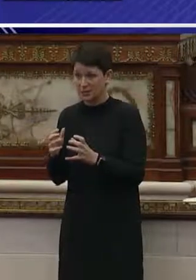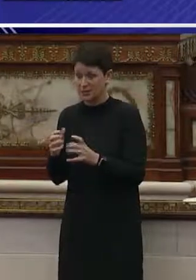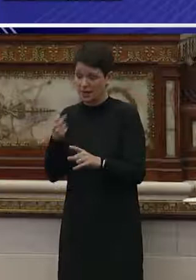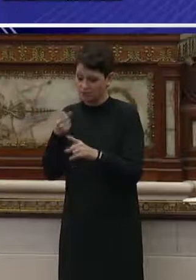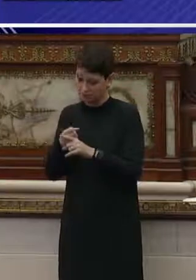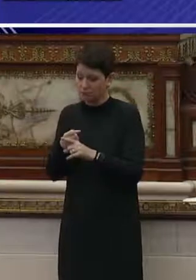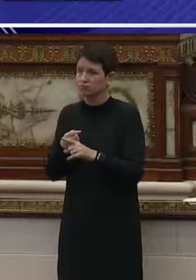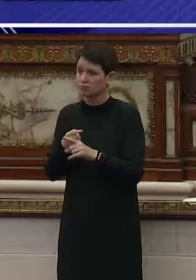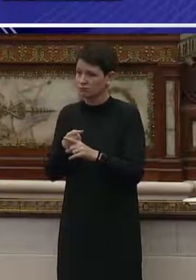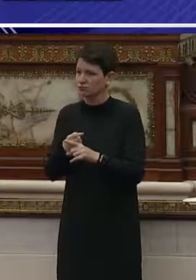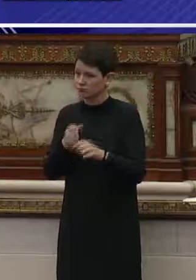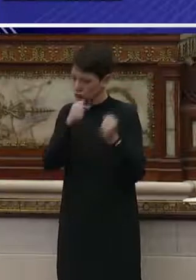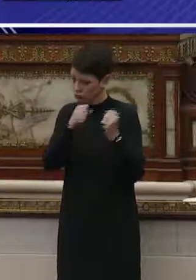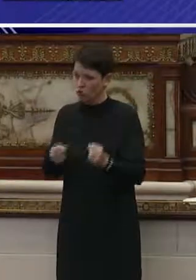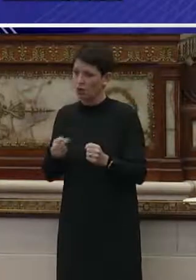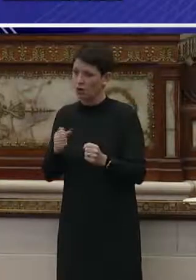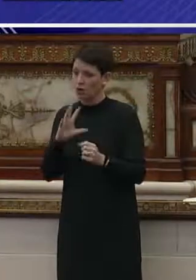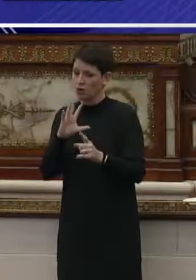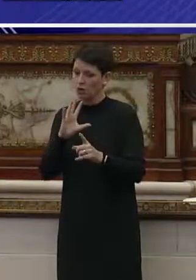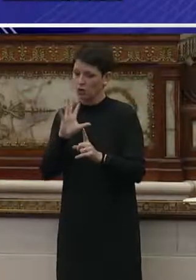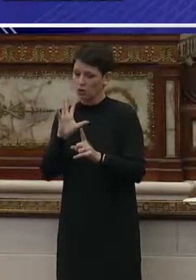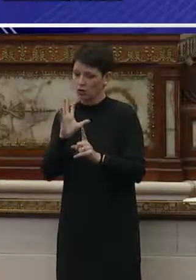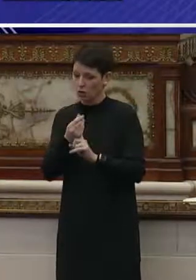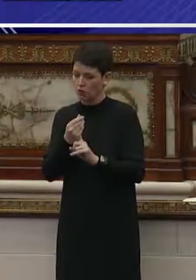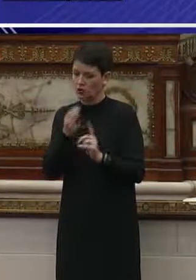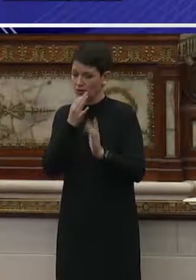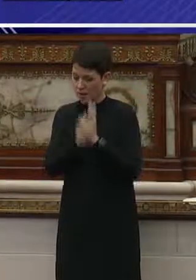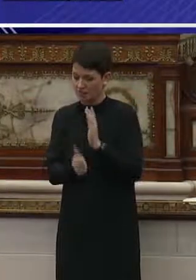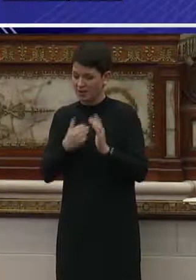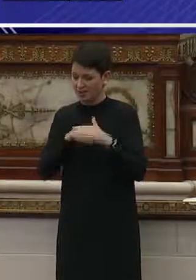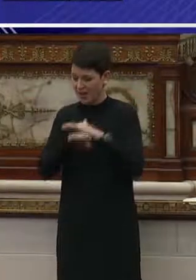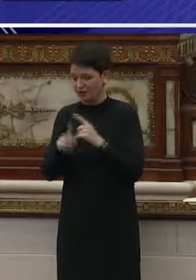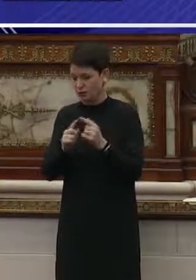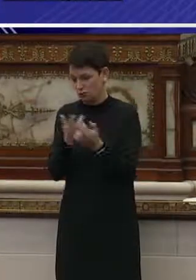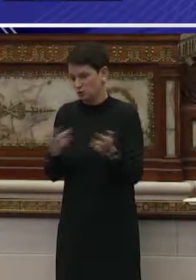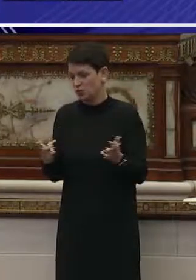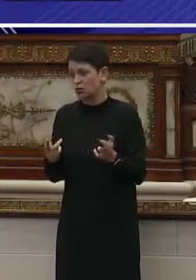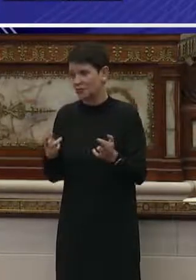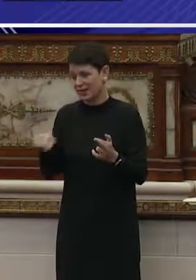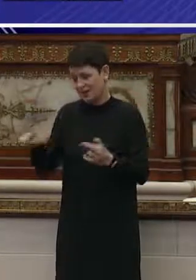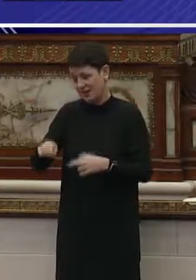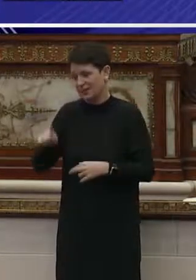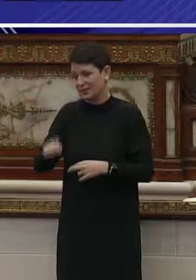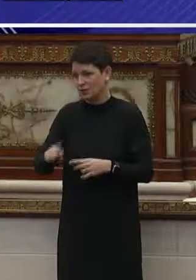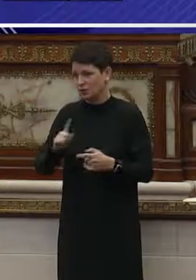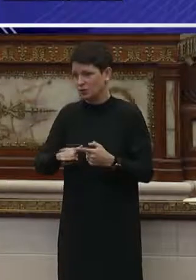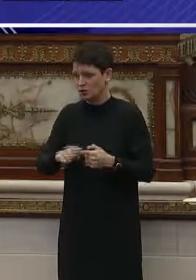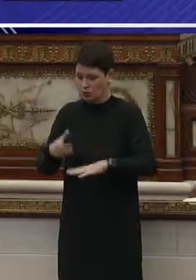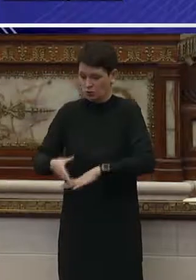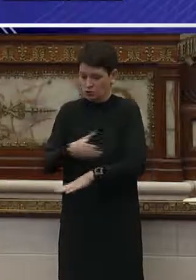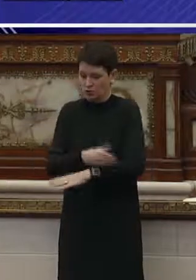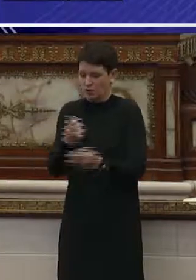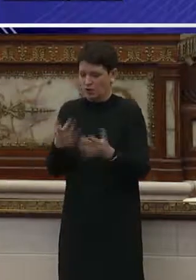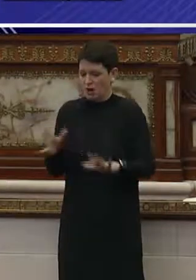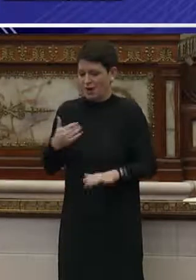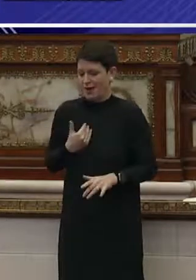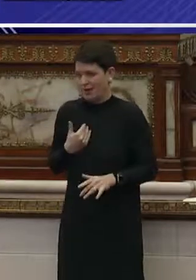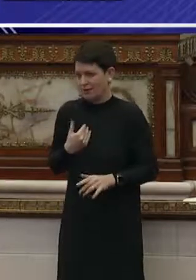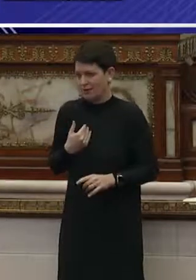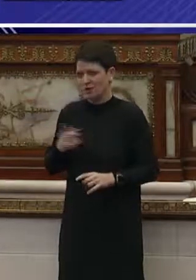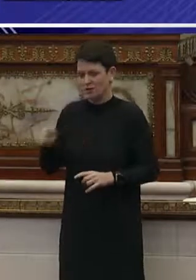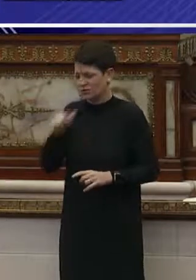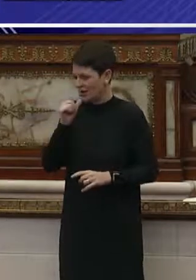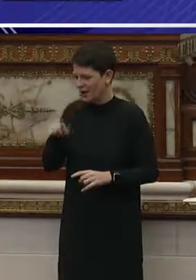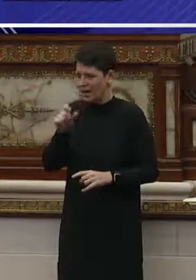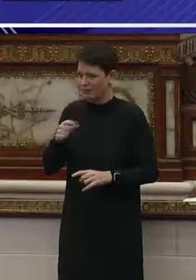cultural competency get access to the resources that they need to strengthen what they have. And they shouldn't have